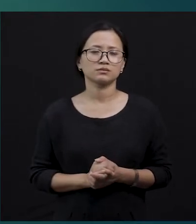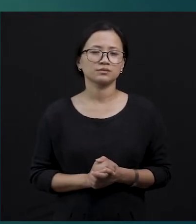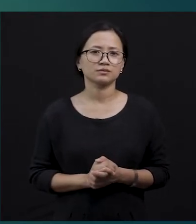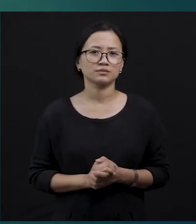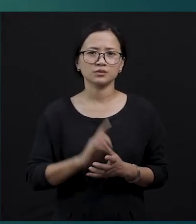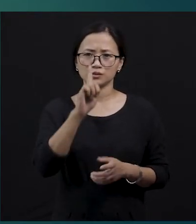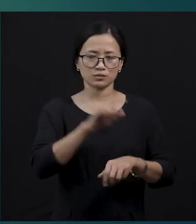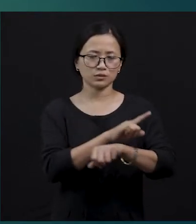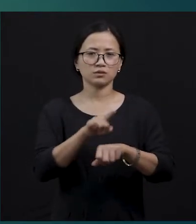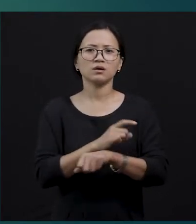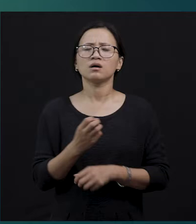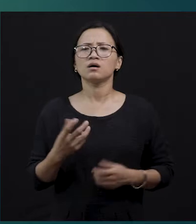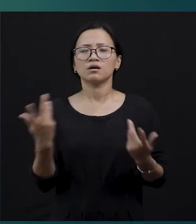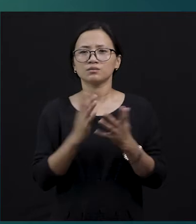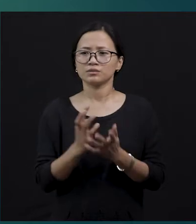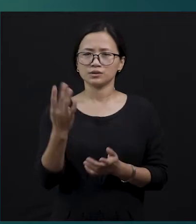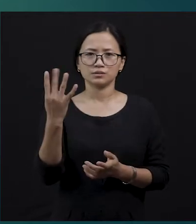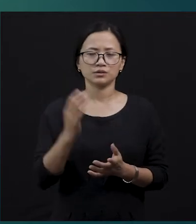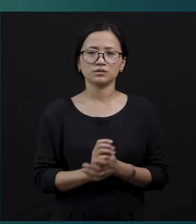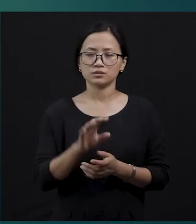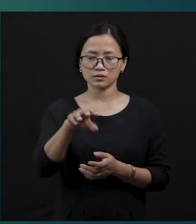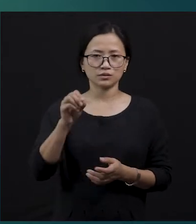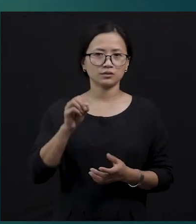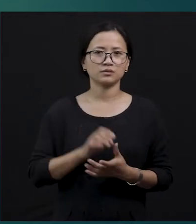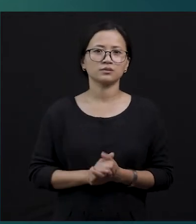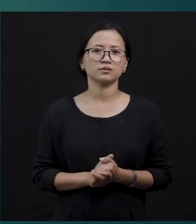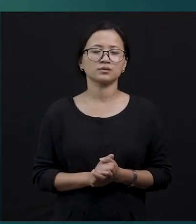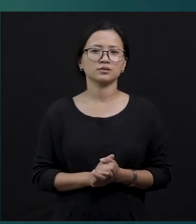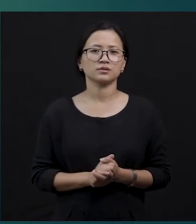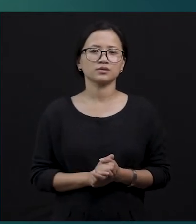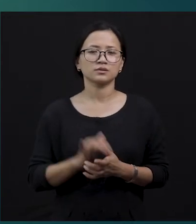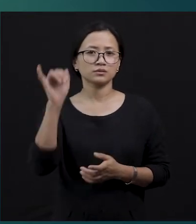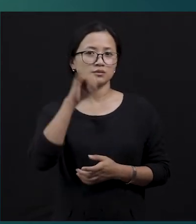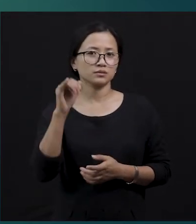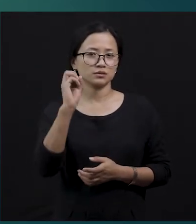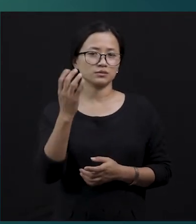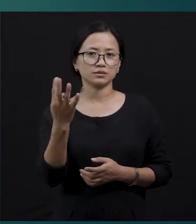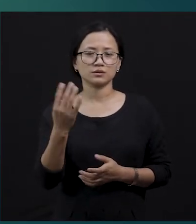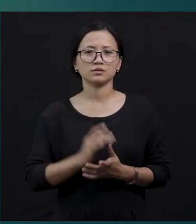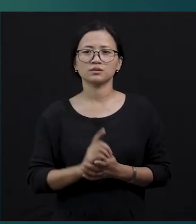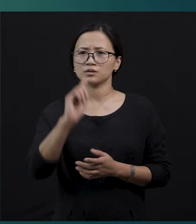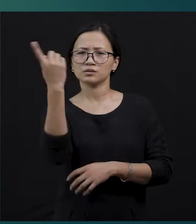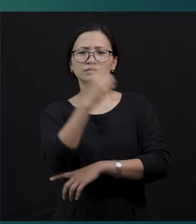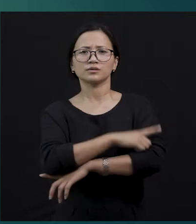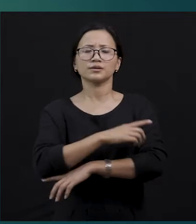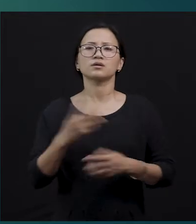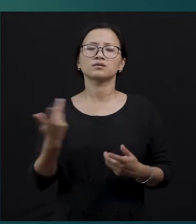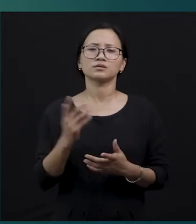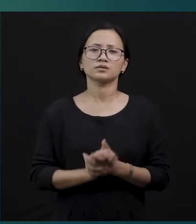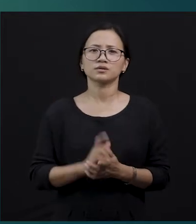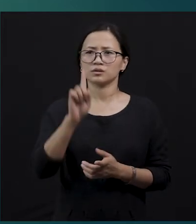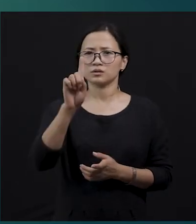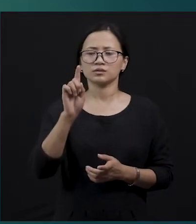in 1 hour, how many minutes you'll get? You'll get 60 minutes. And you in one day, how many hours you have?